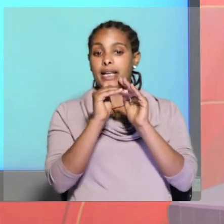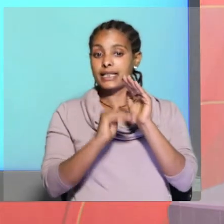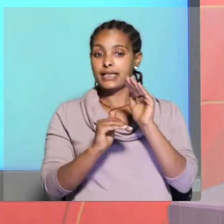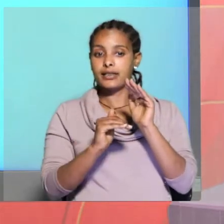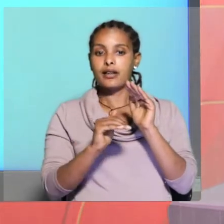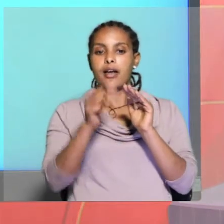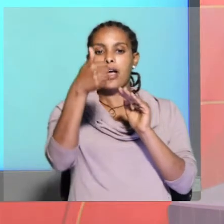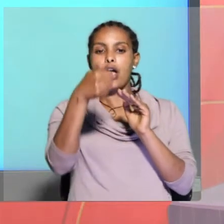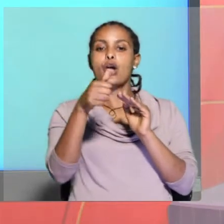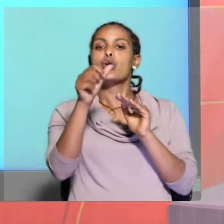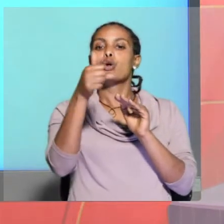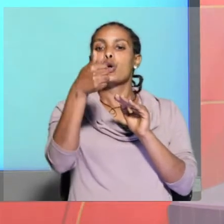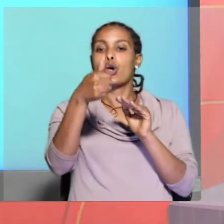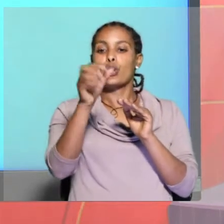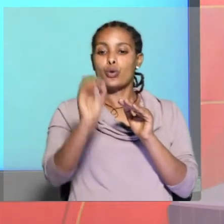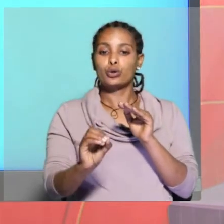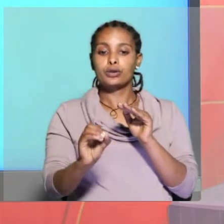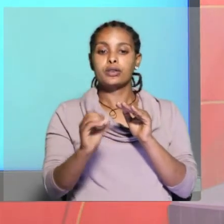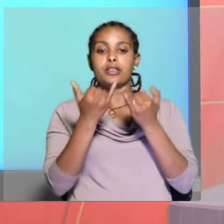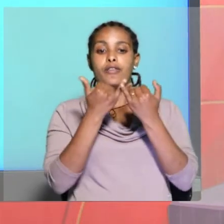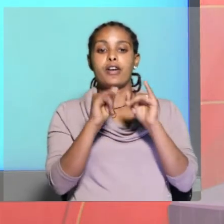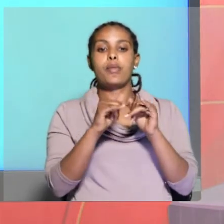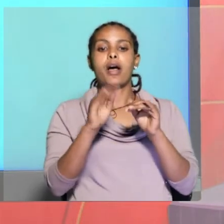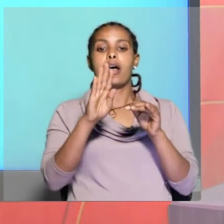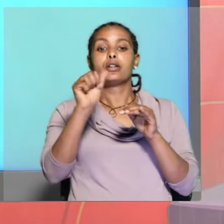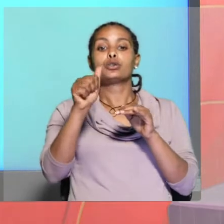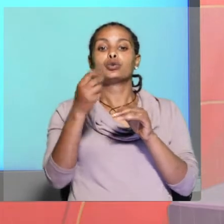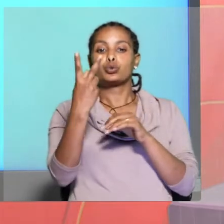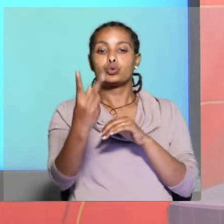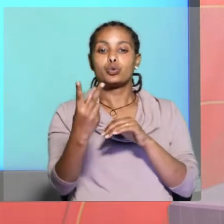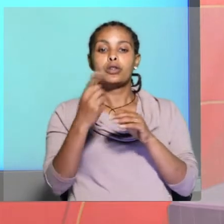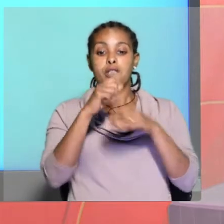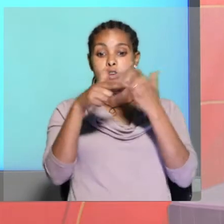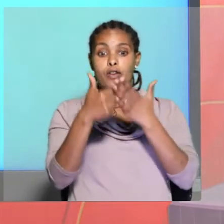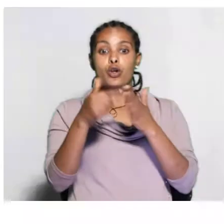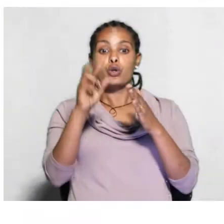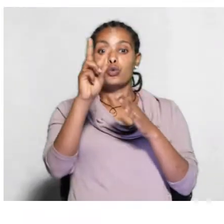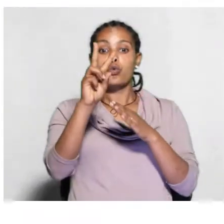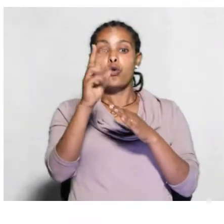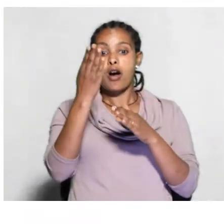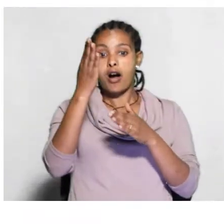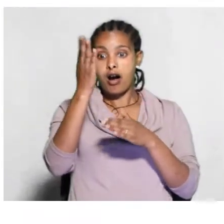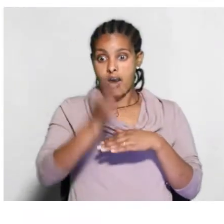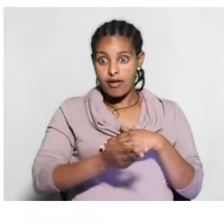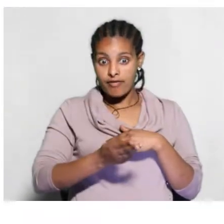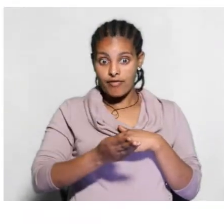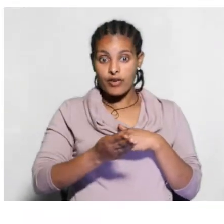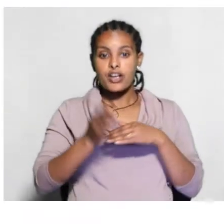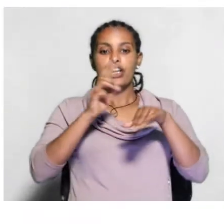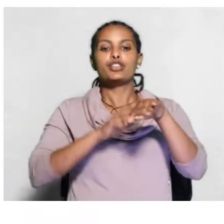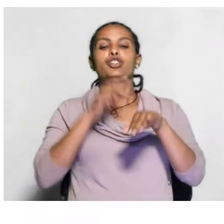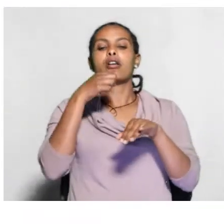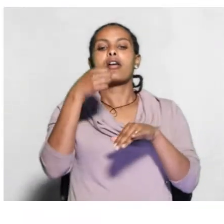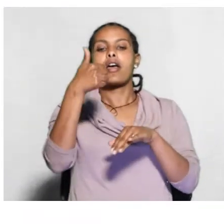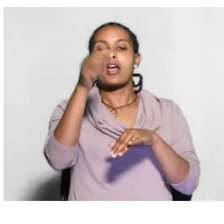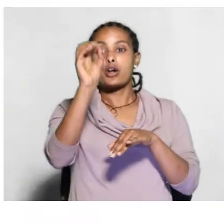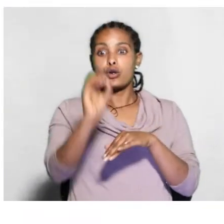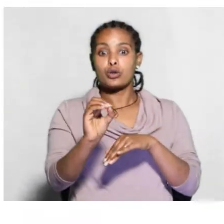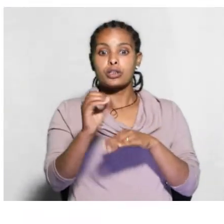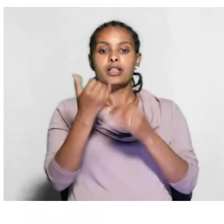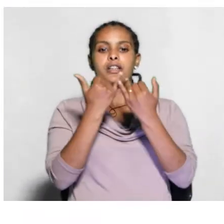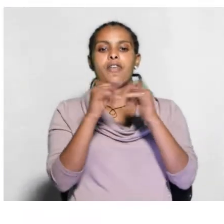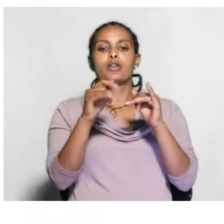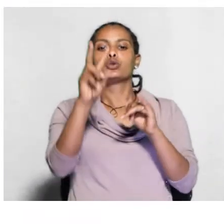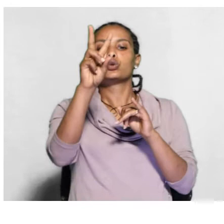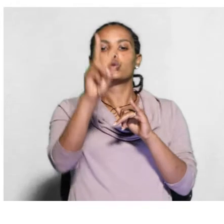minus A naught divided by 2. Therefore, T half equal A naught initial concentration A naught divided by